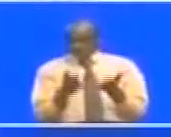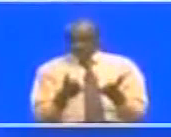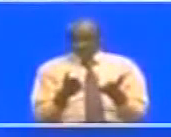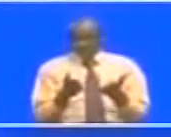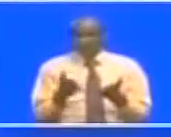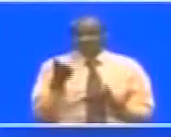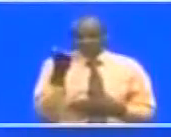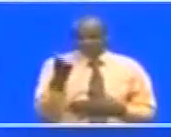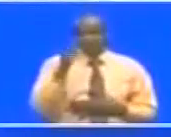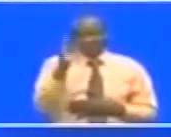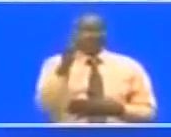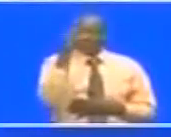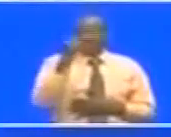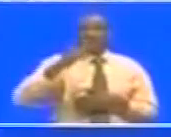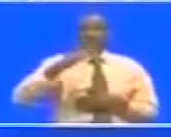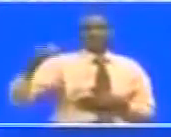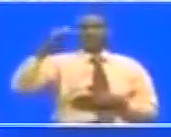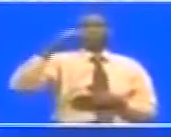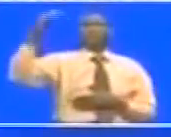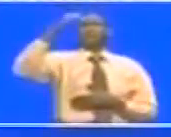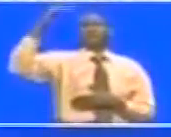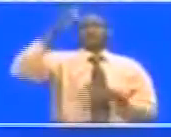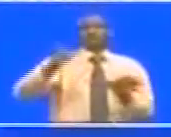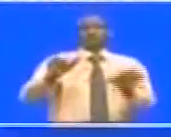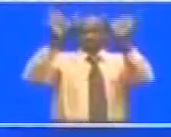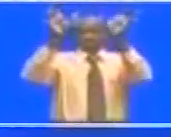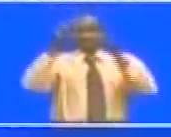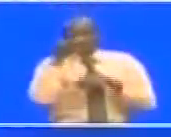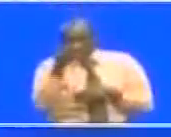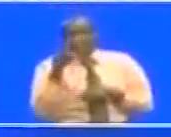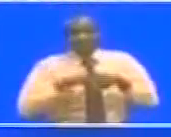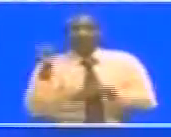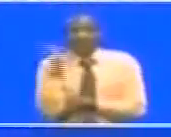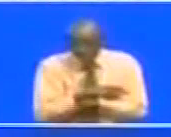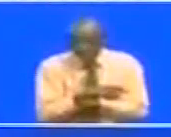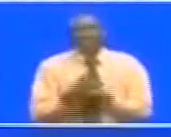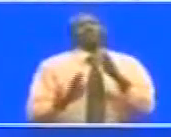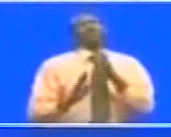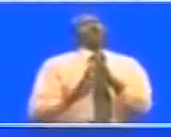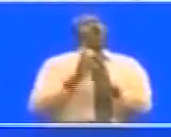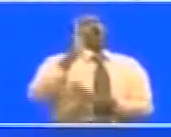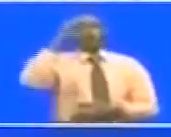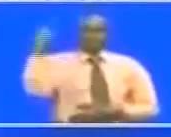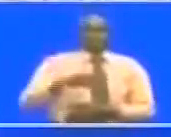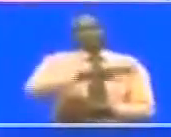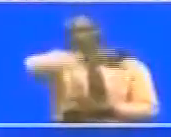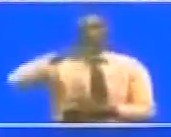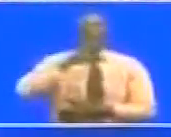skyline, the 35-story PSPF Towers, which when completed will become the tallest building in East